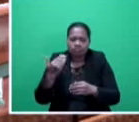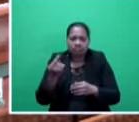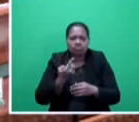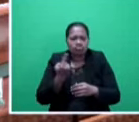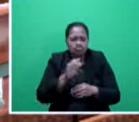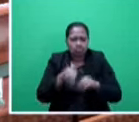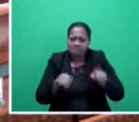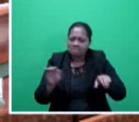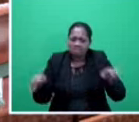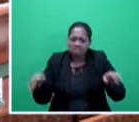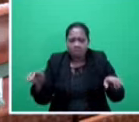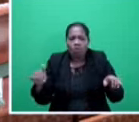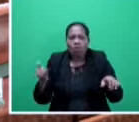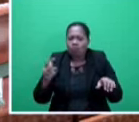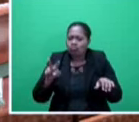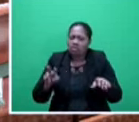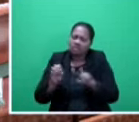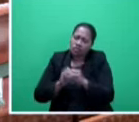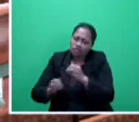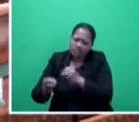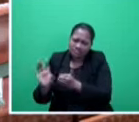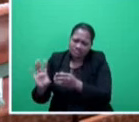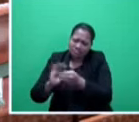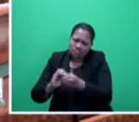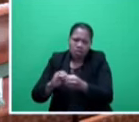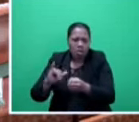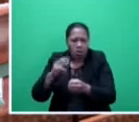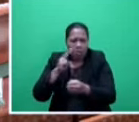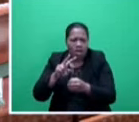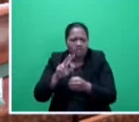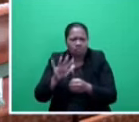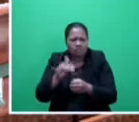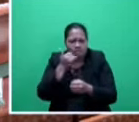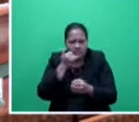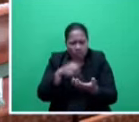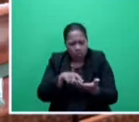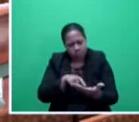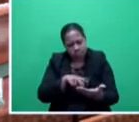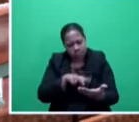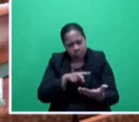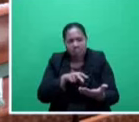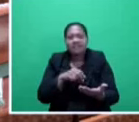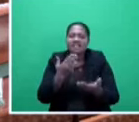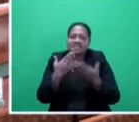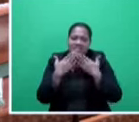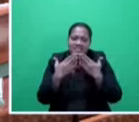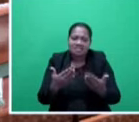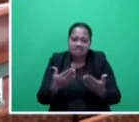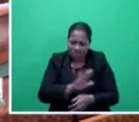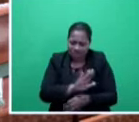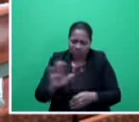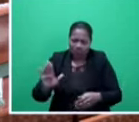homes, offices, and mobile phones. Thank you for taking an interest in your